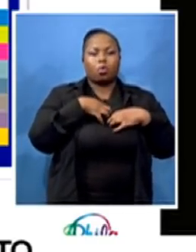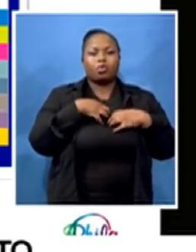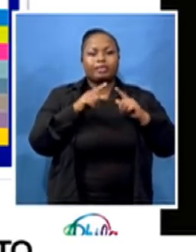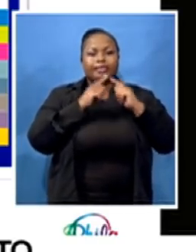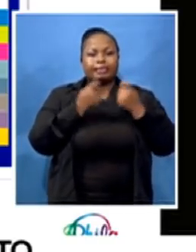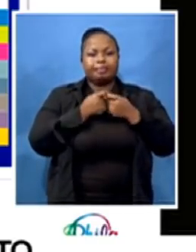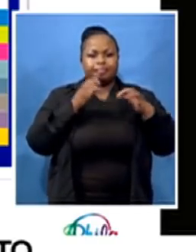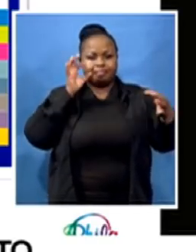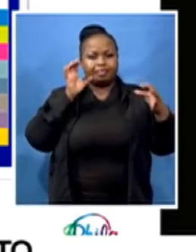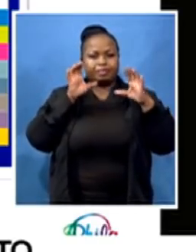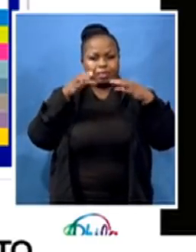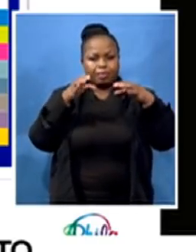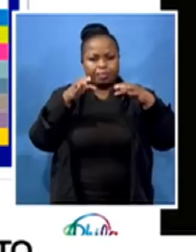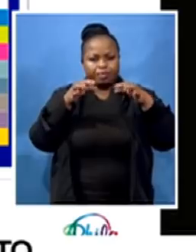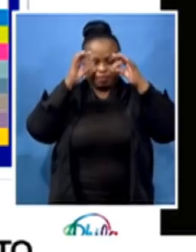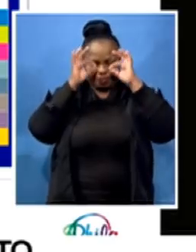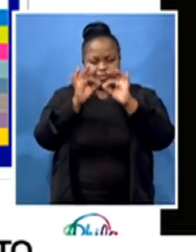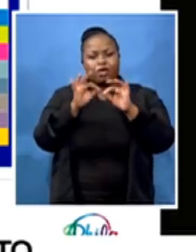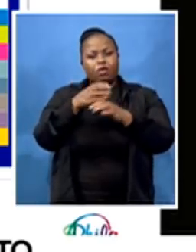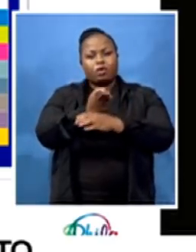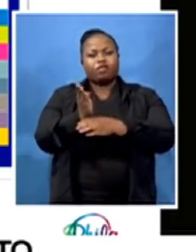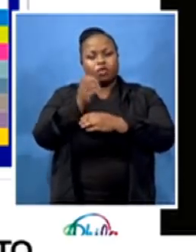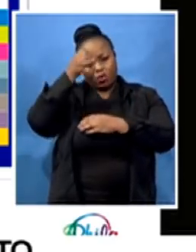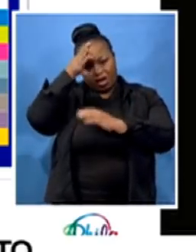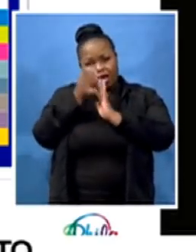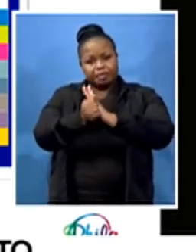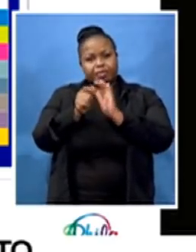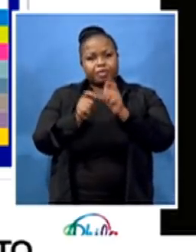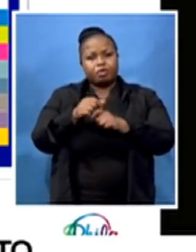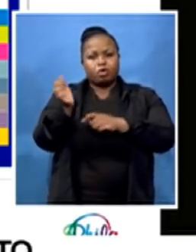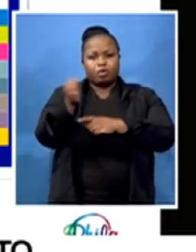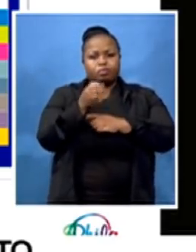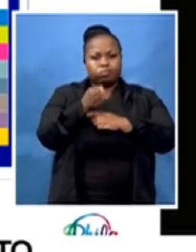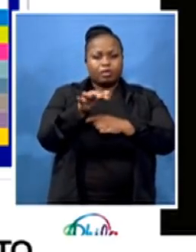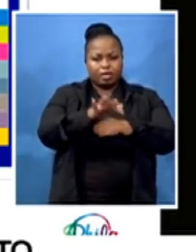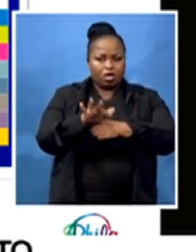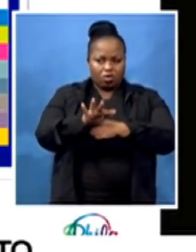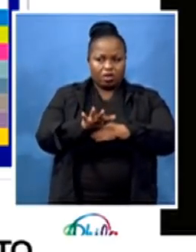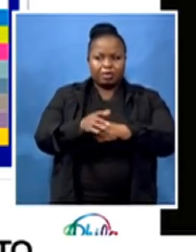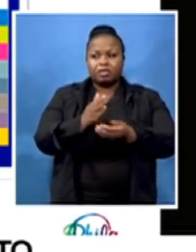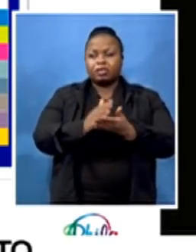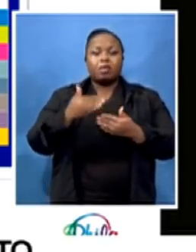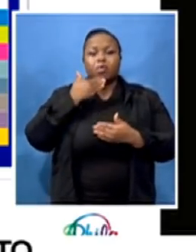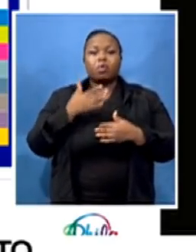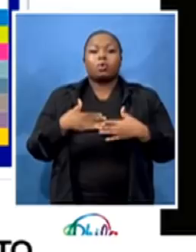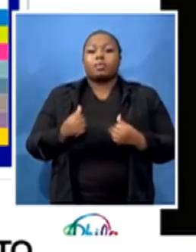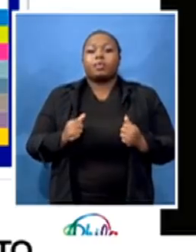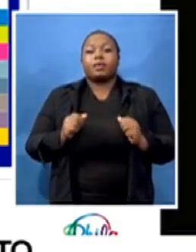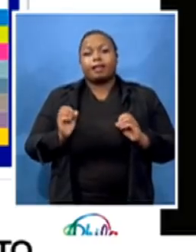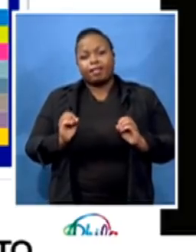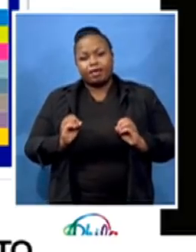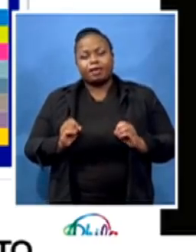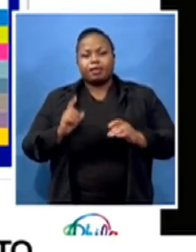of experts are going to then make sure that those who are still not recovered must then be in isolation, in